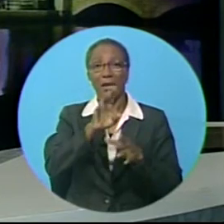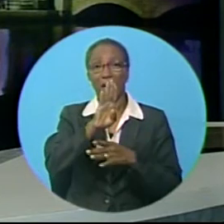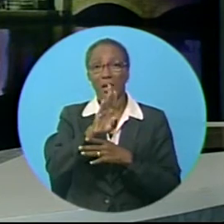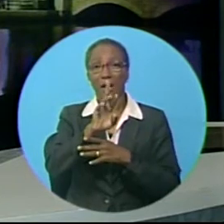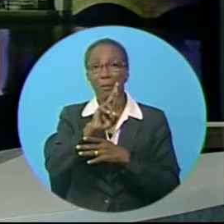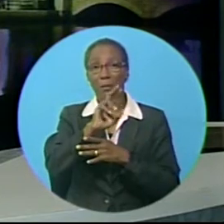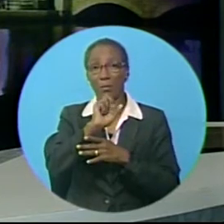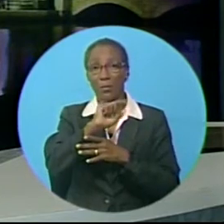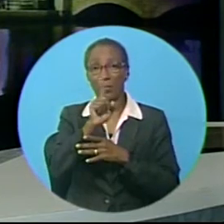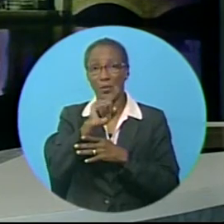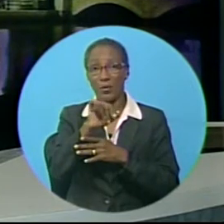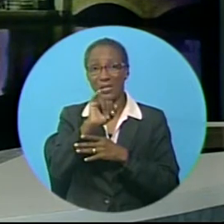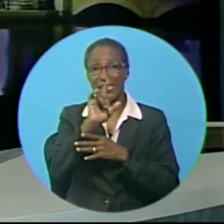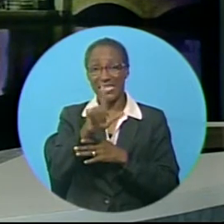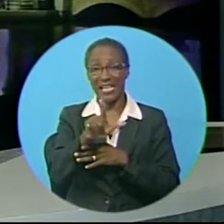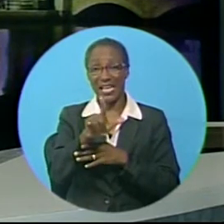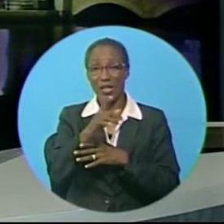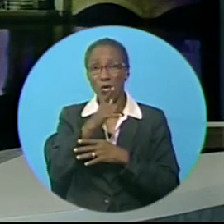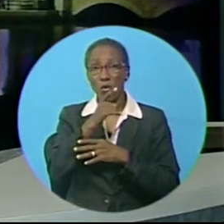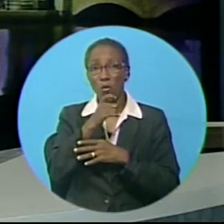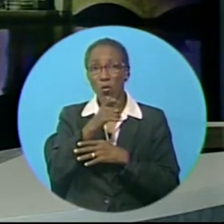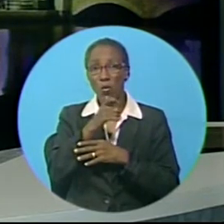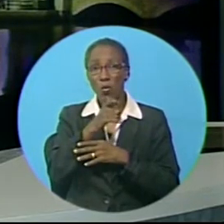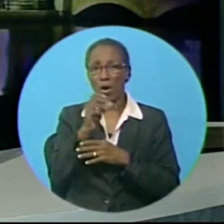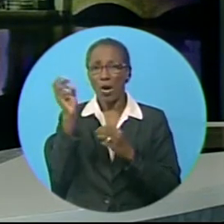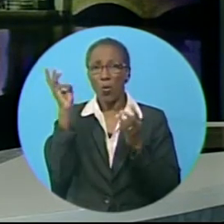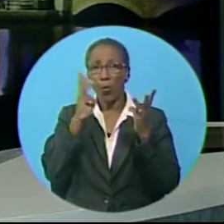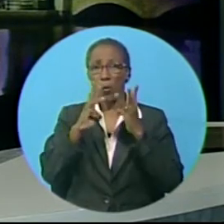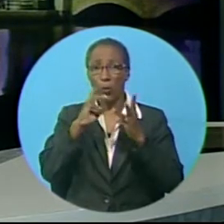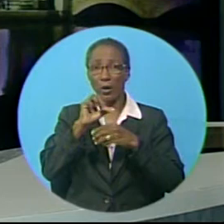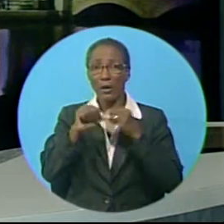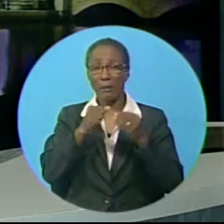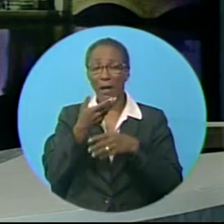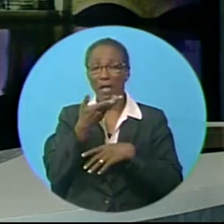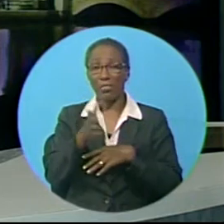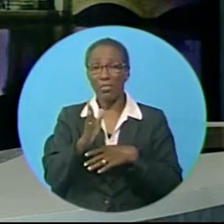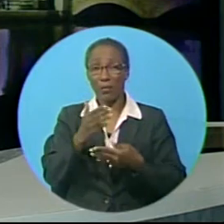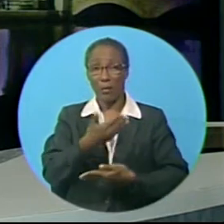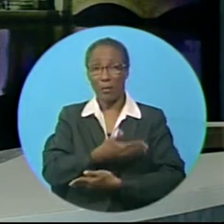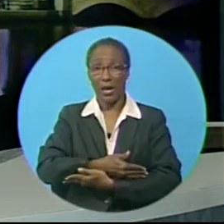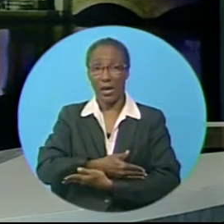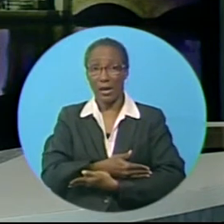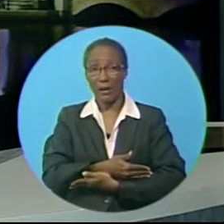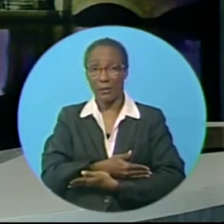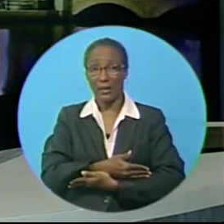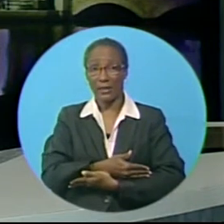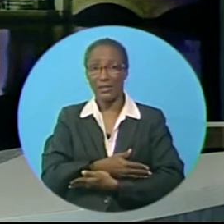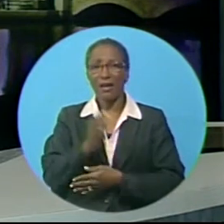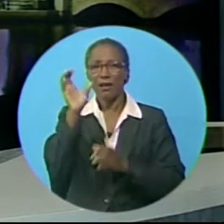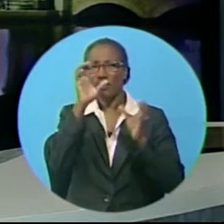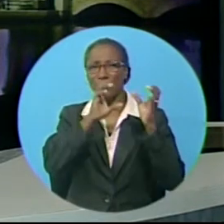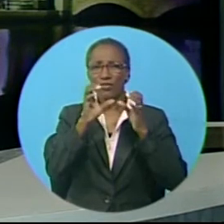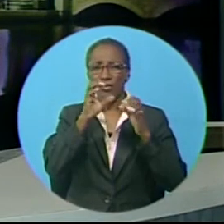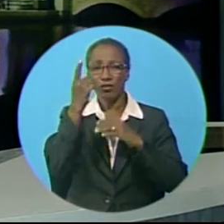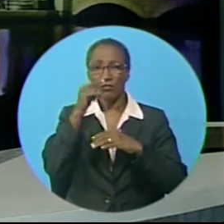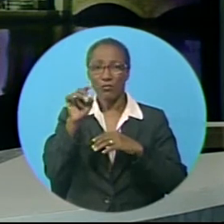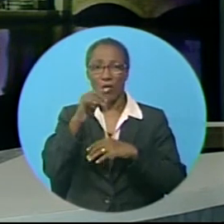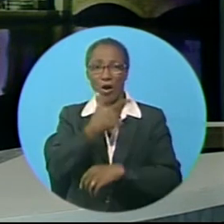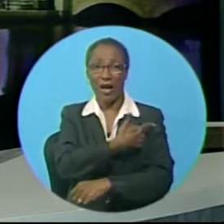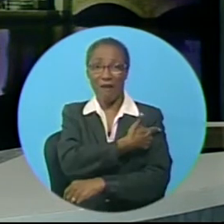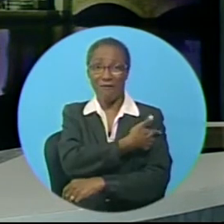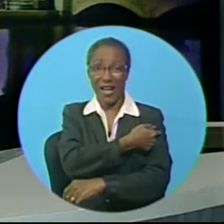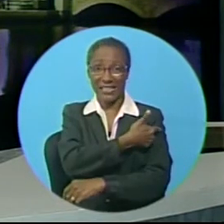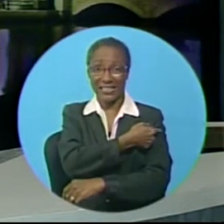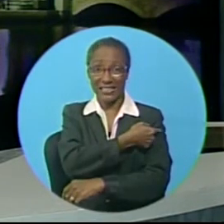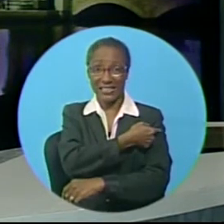There is currently no vaccine or cure, and diagnostic testing is difficult. The search for a vaccine is being led by scientists at the University